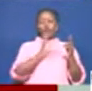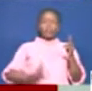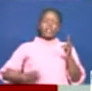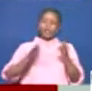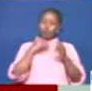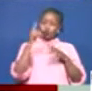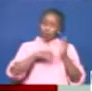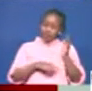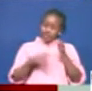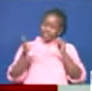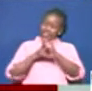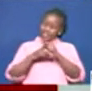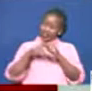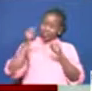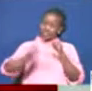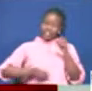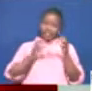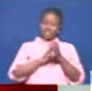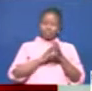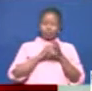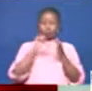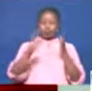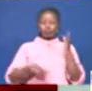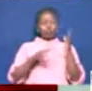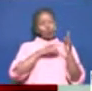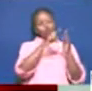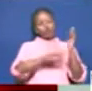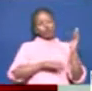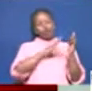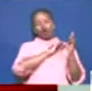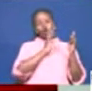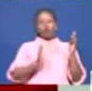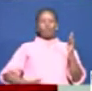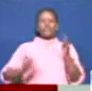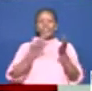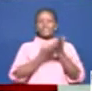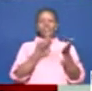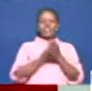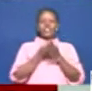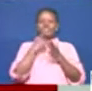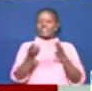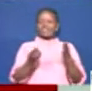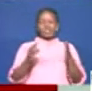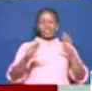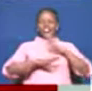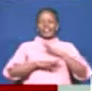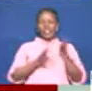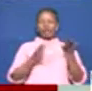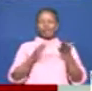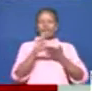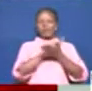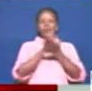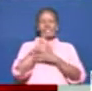to disregard affidavits by four dissenting commissioners, terming them as inefficient grounds to nullify the